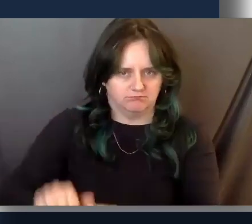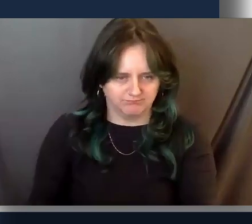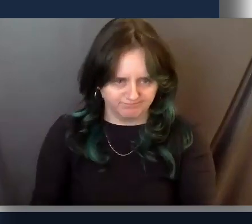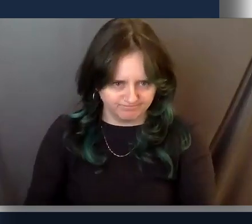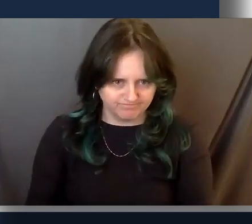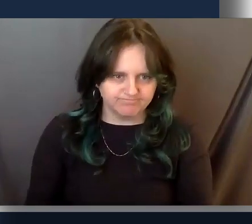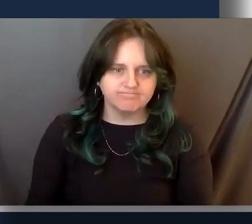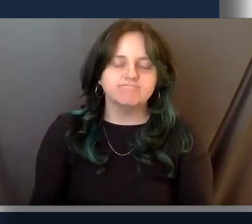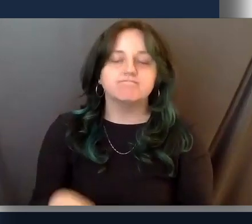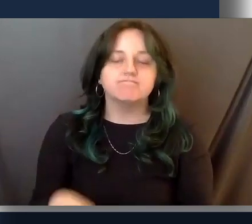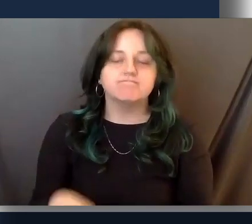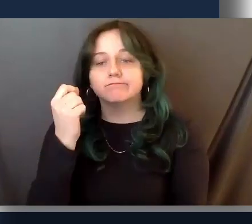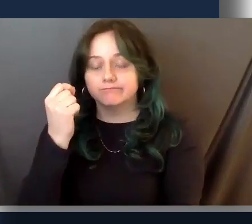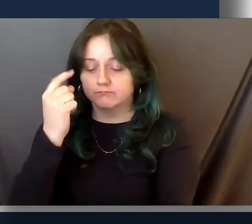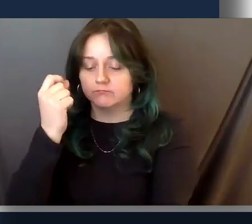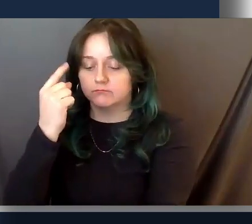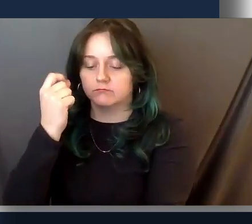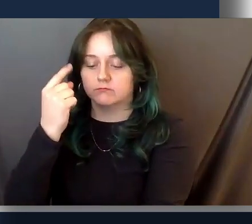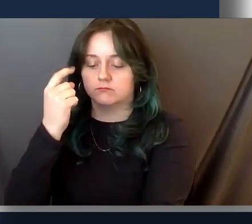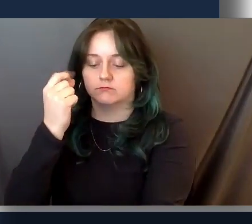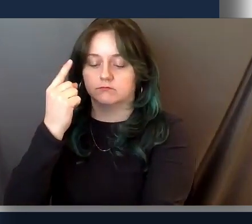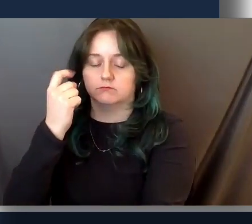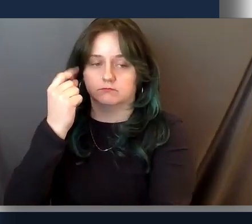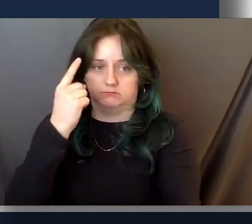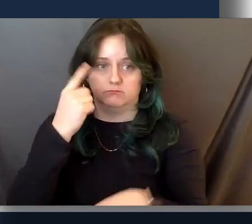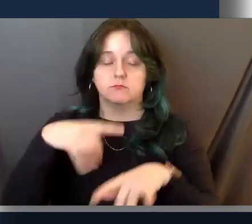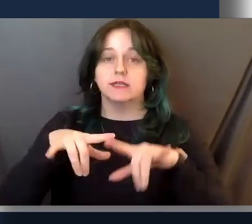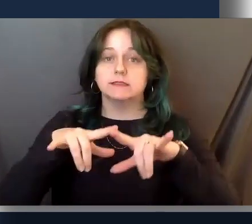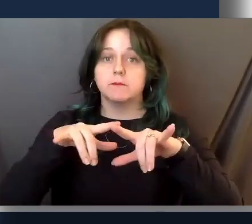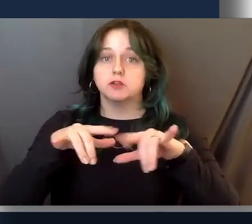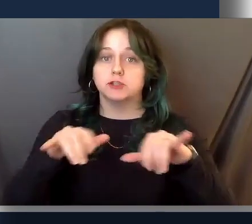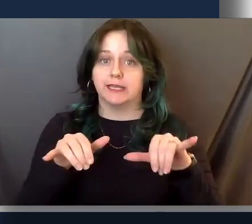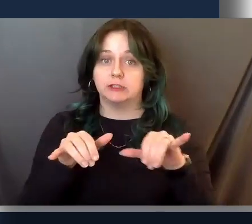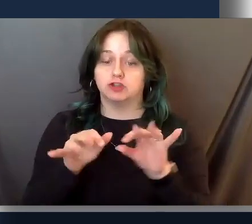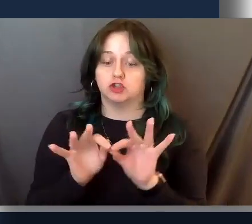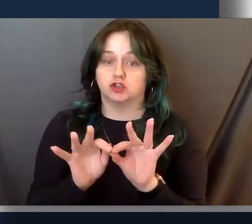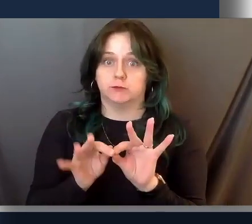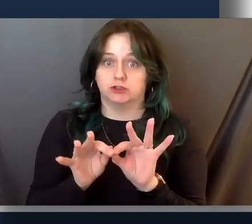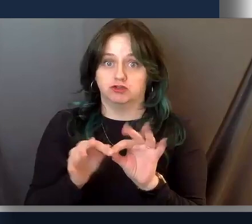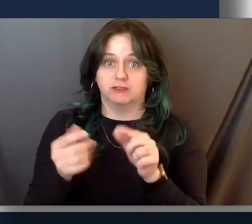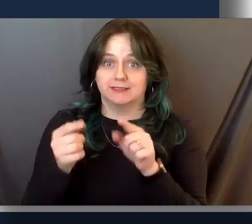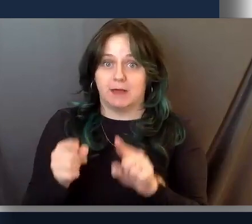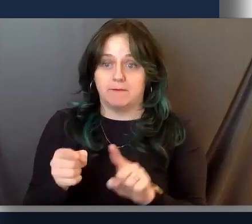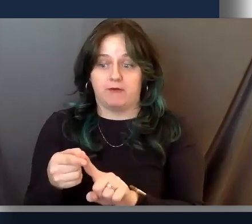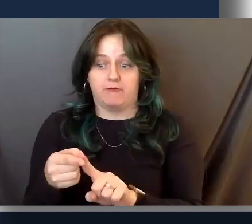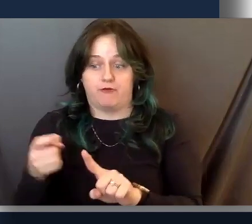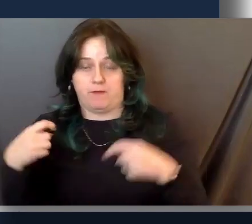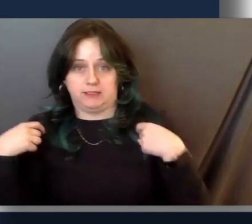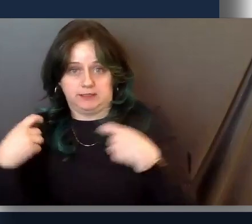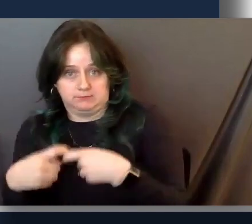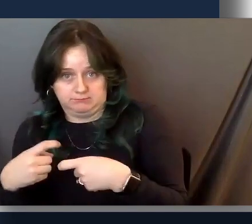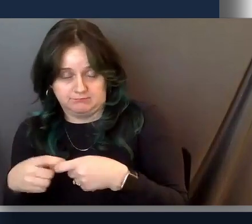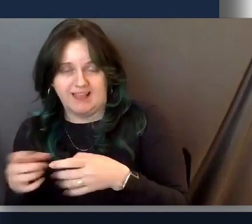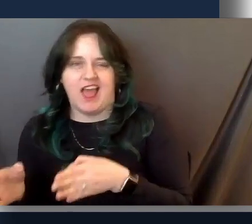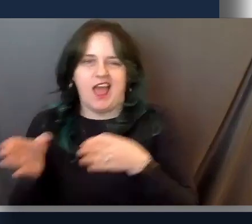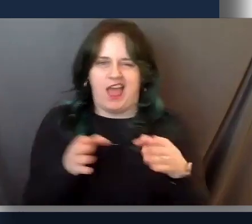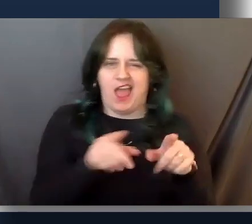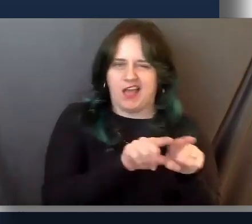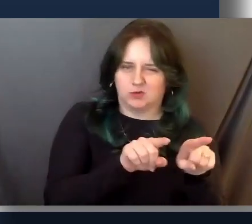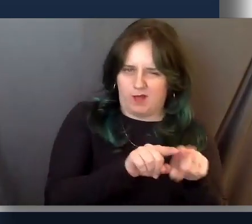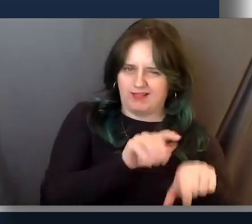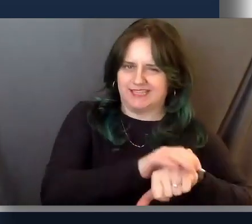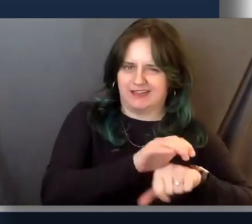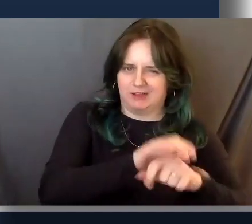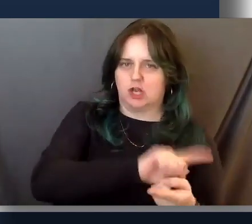Simultaneous interpretation is being provided to and from Spanish. Seleccione interpretación en los controles